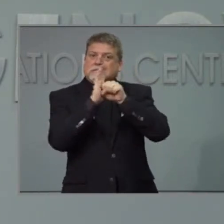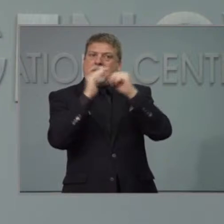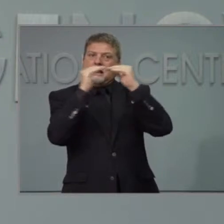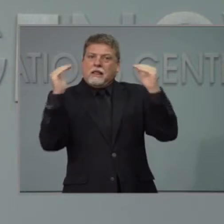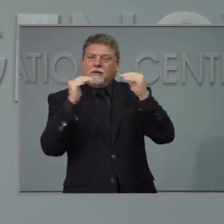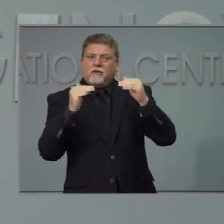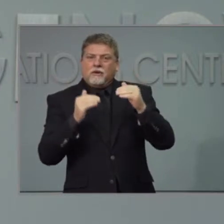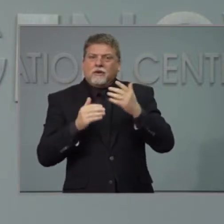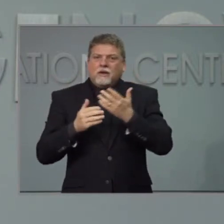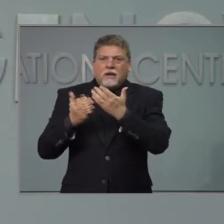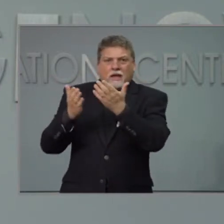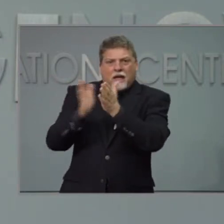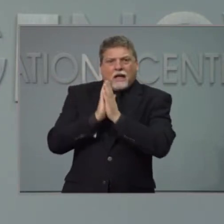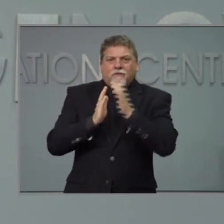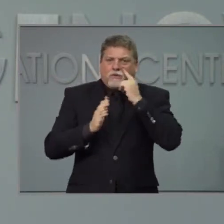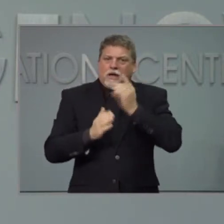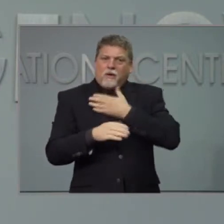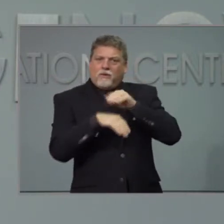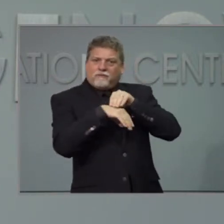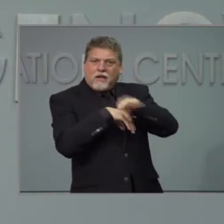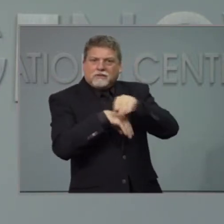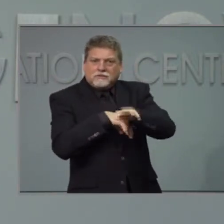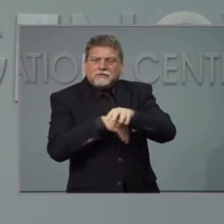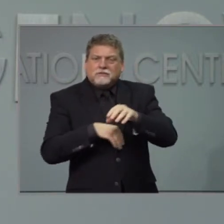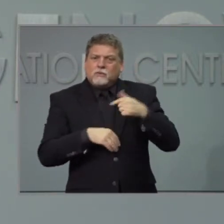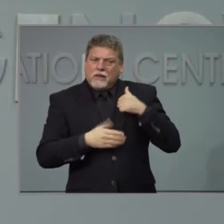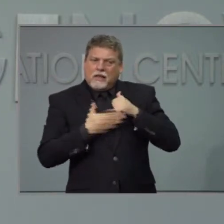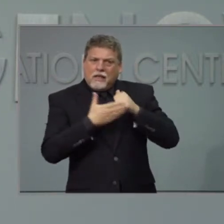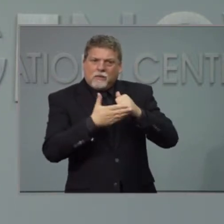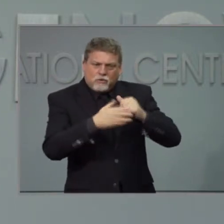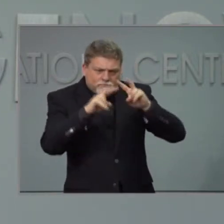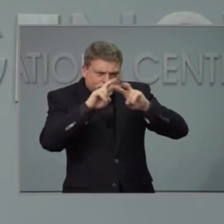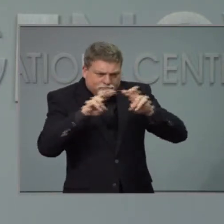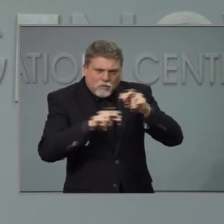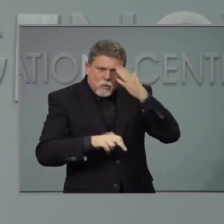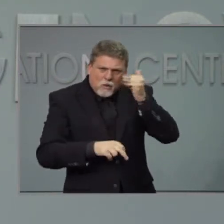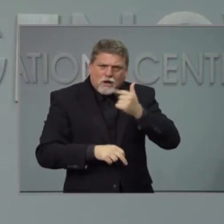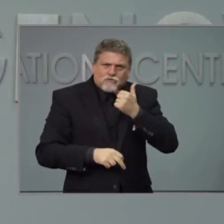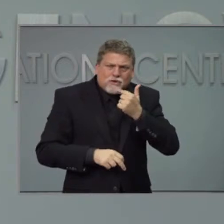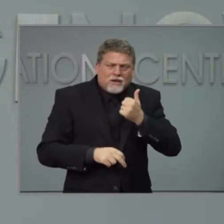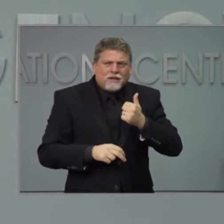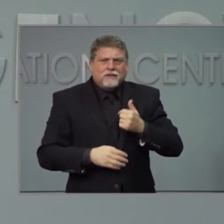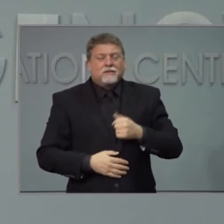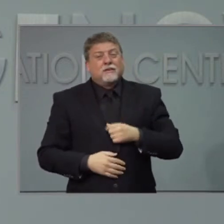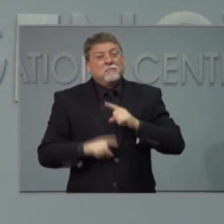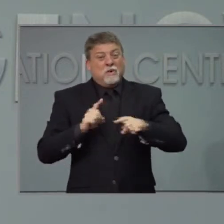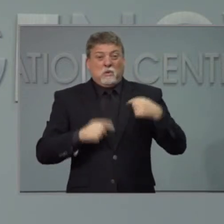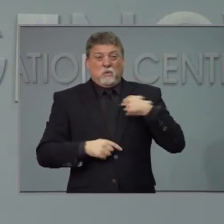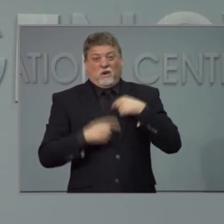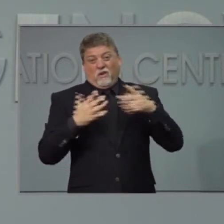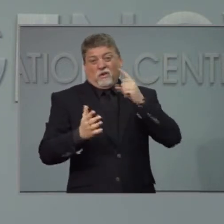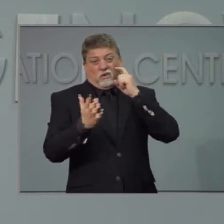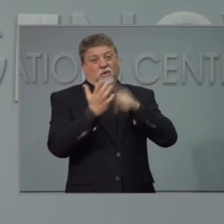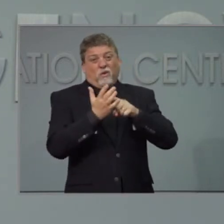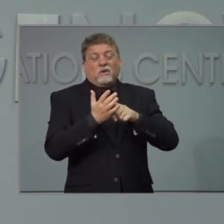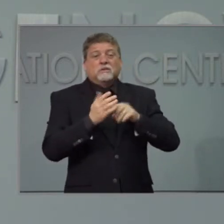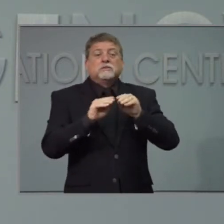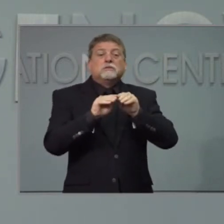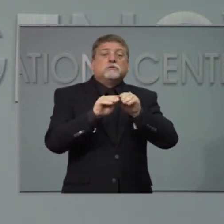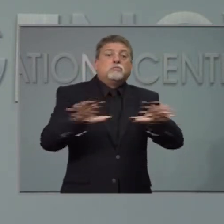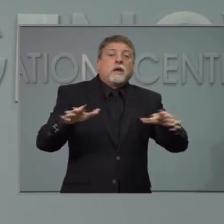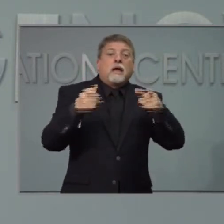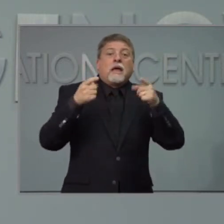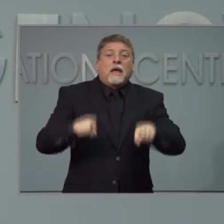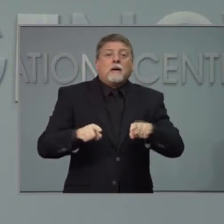map to what's going on in that county. We're certainly seeing viral spread in